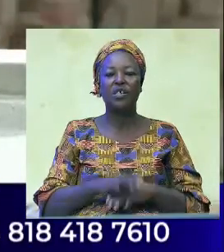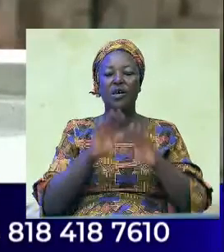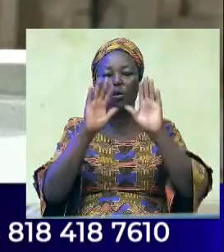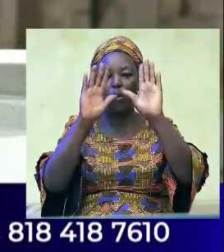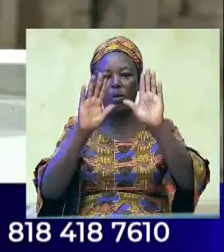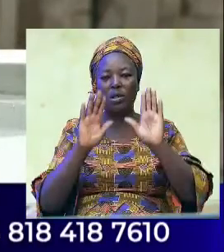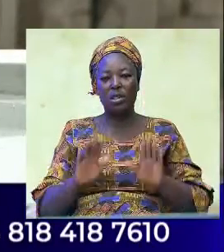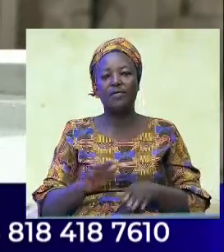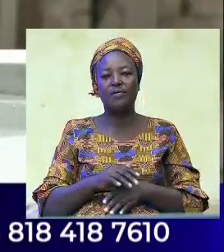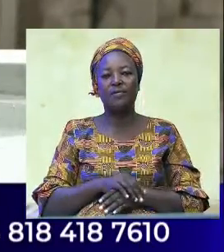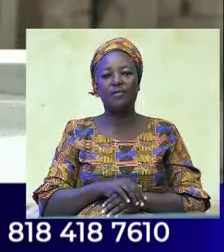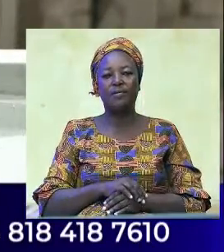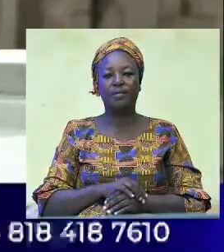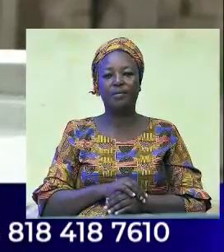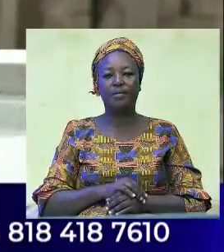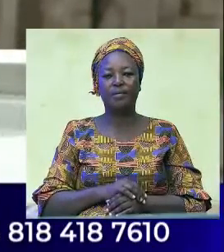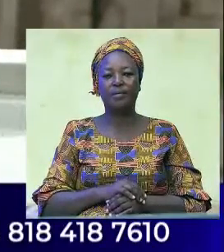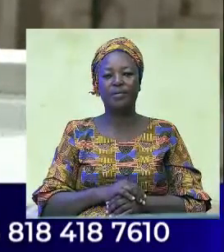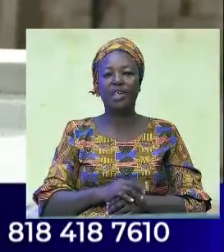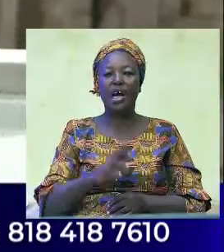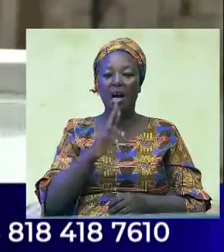Wonderful.